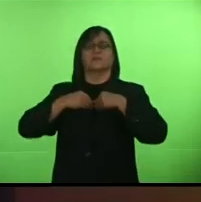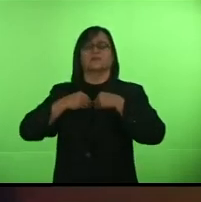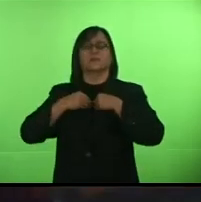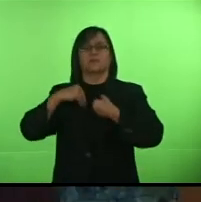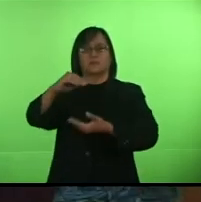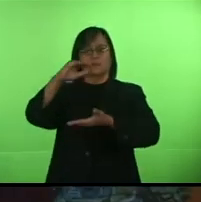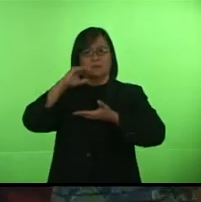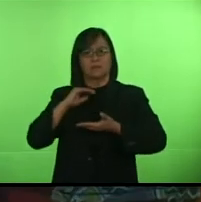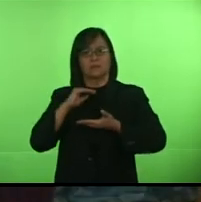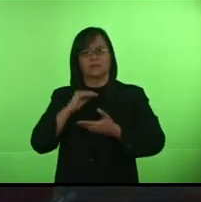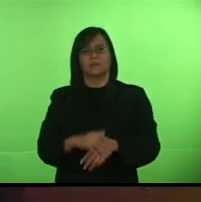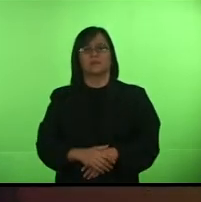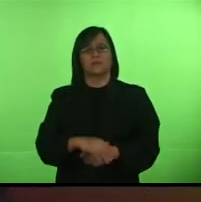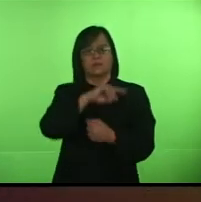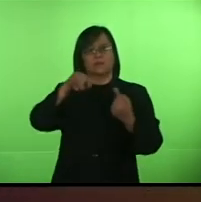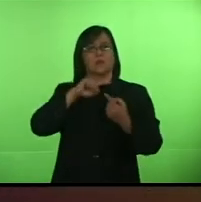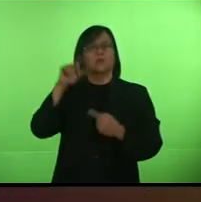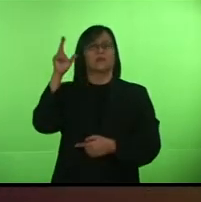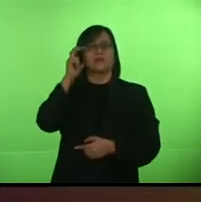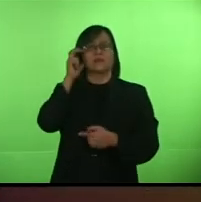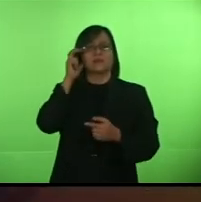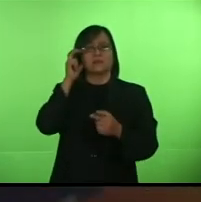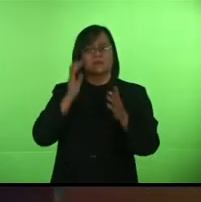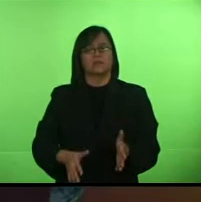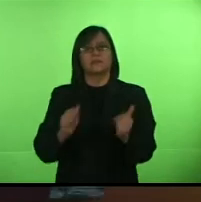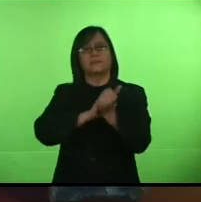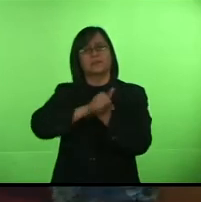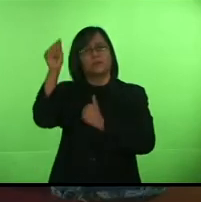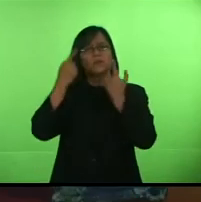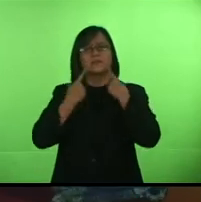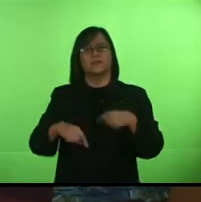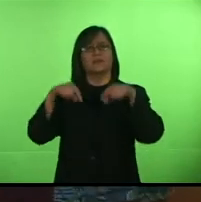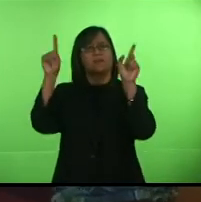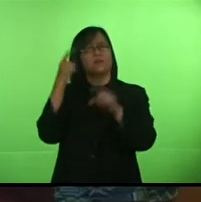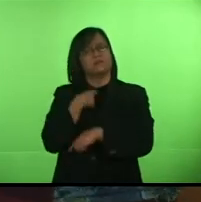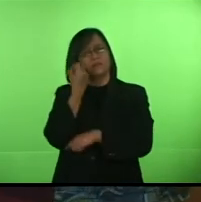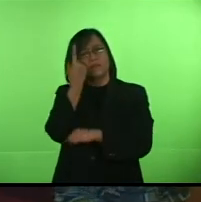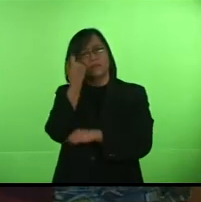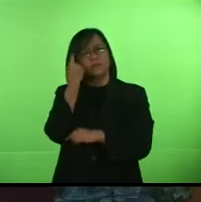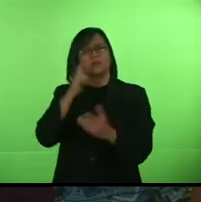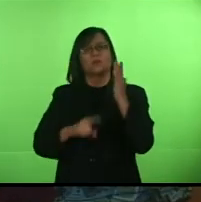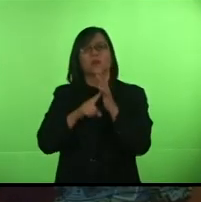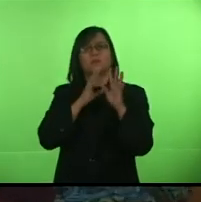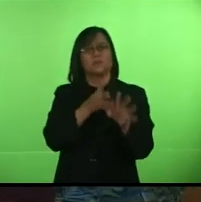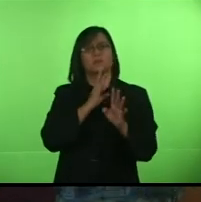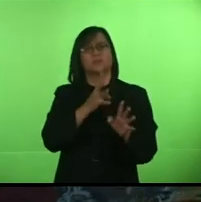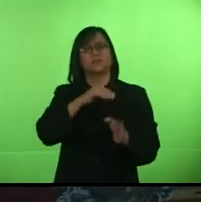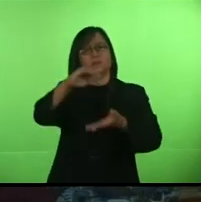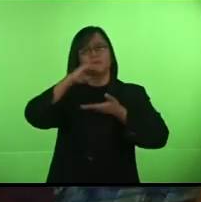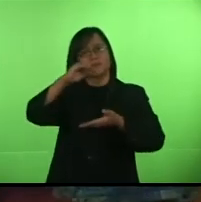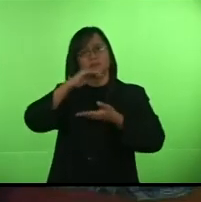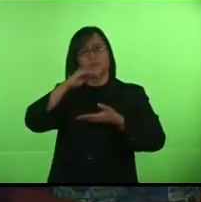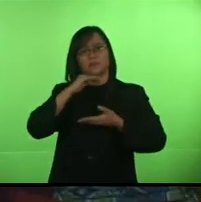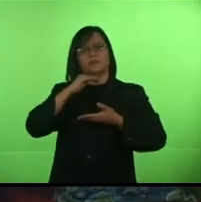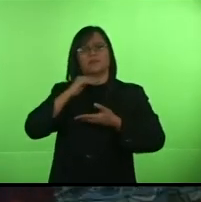message. Okay? So, when the listener is successful in the understanding and interpreting of